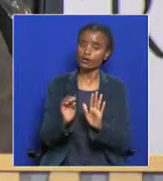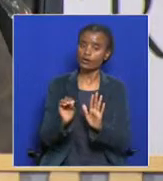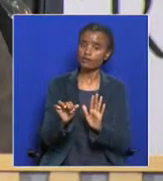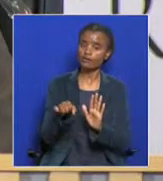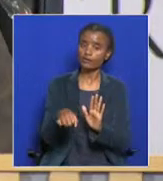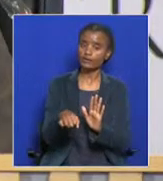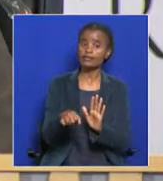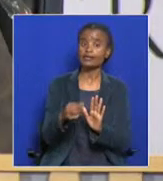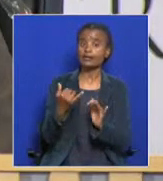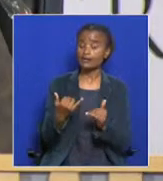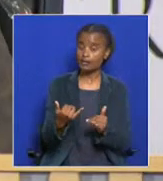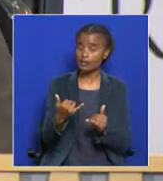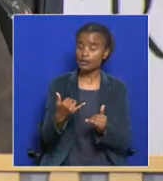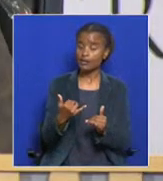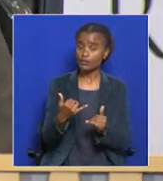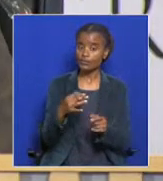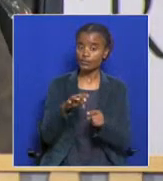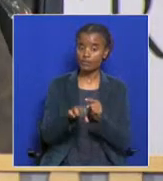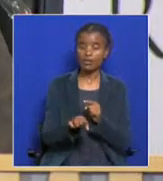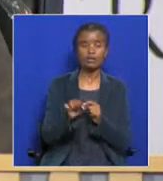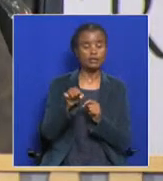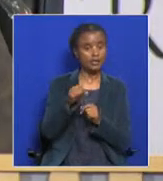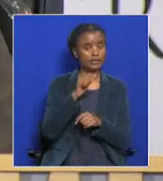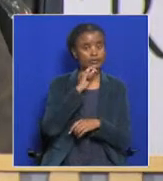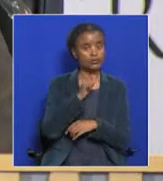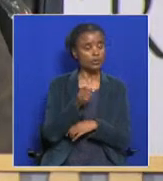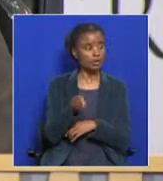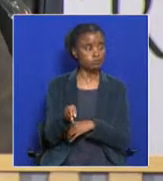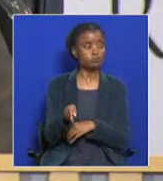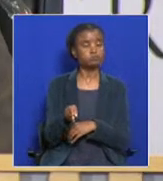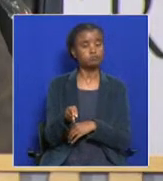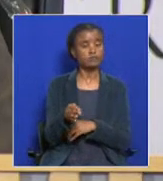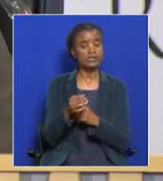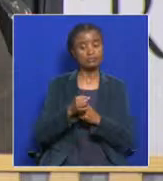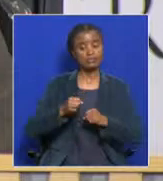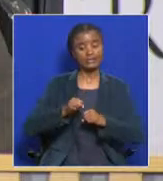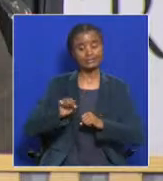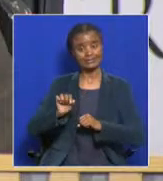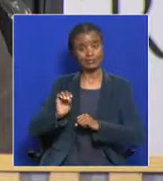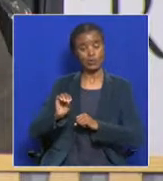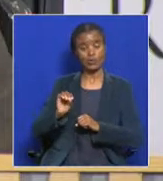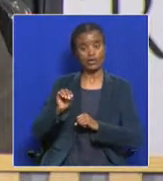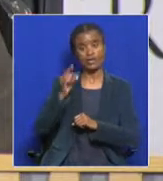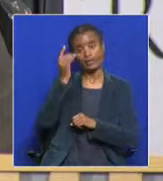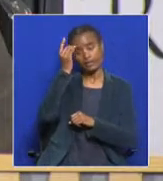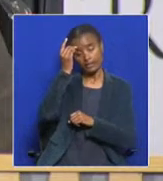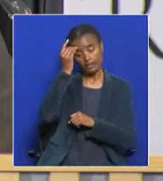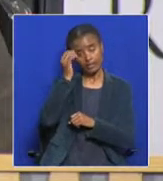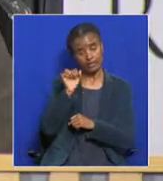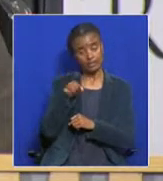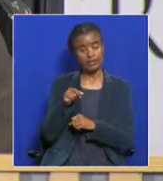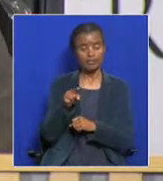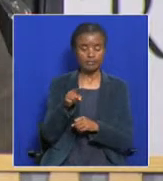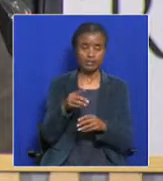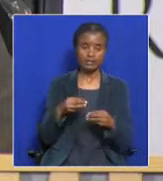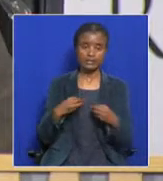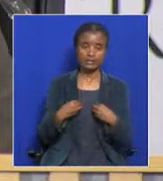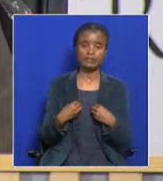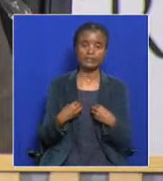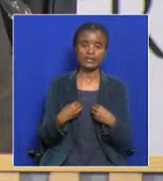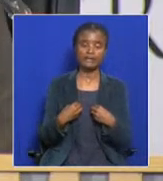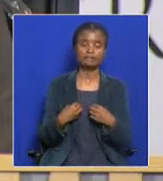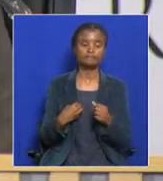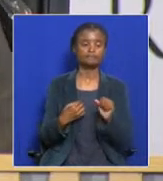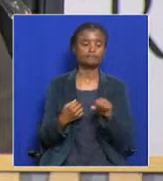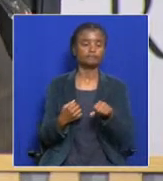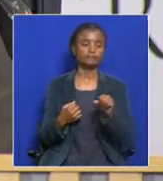was capacity in Durban. You have to accept that. I don't think Durban we can would quibble. have had capacity. Yes. I